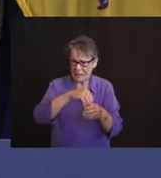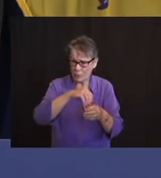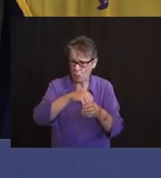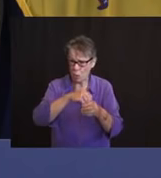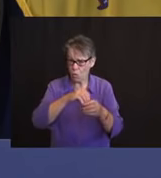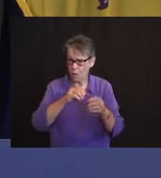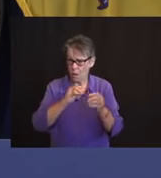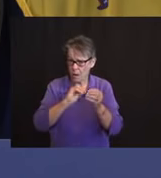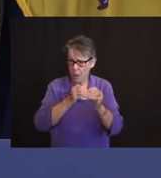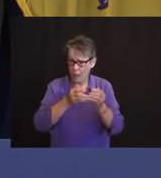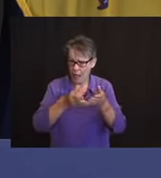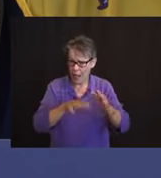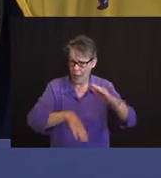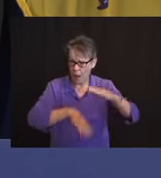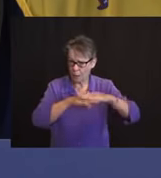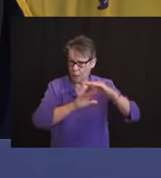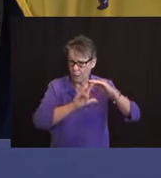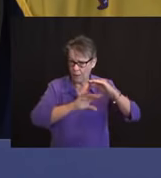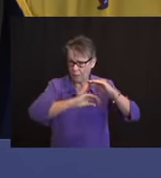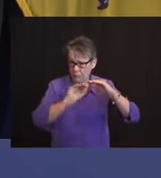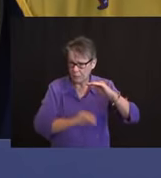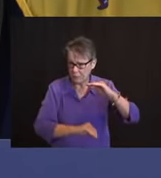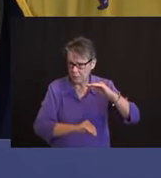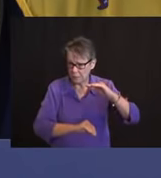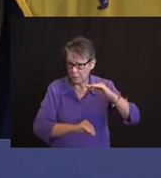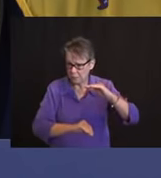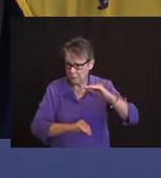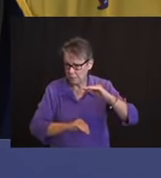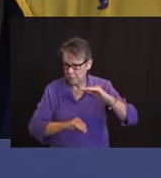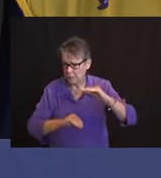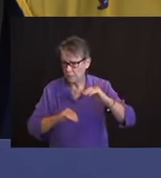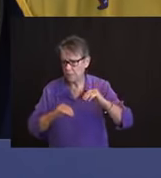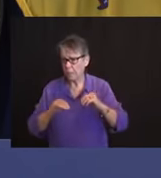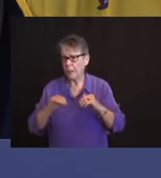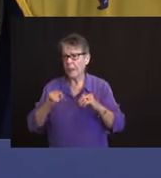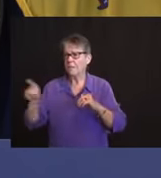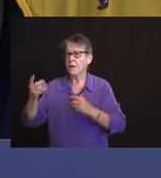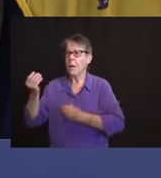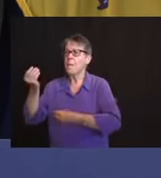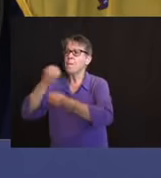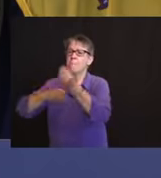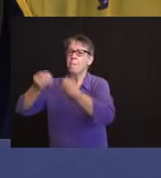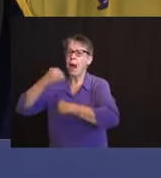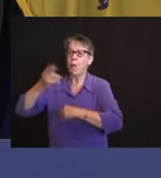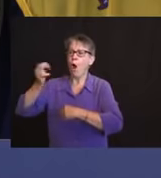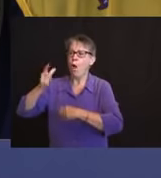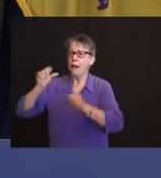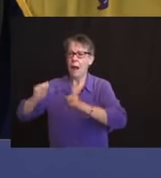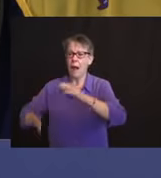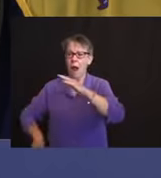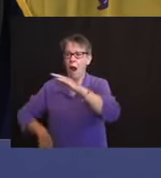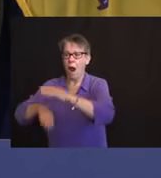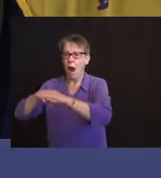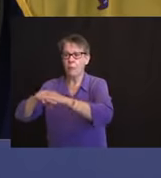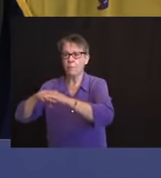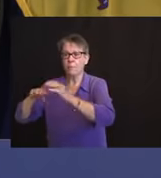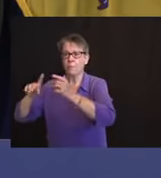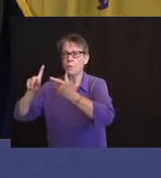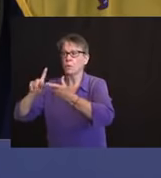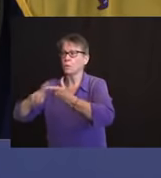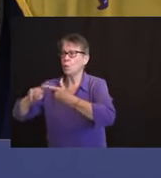if a banquet hall can hold 1,000 people, would the 100 would be the max? And you had